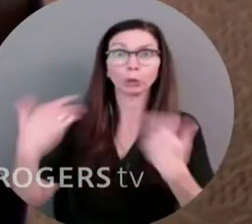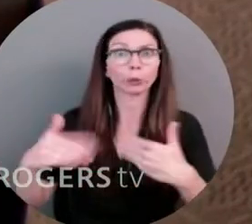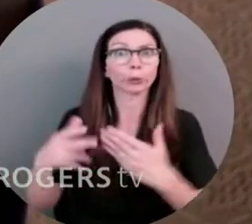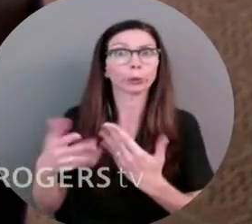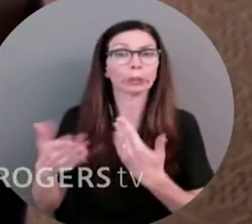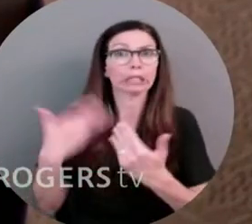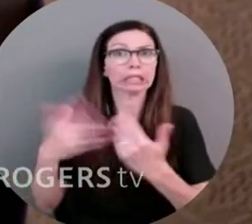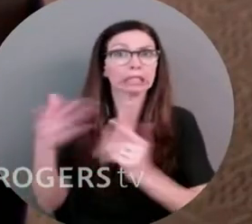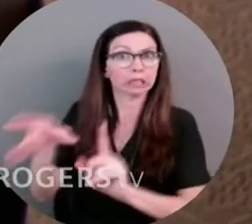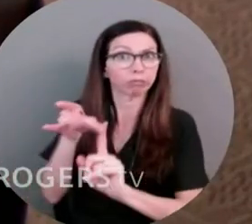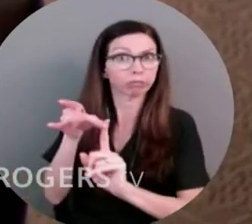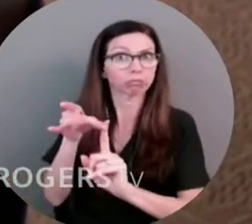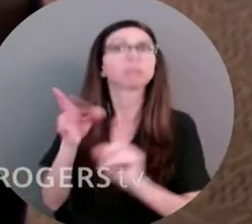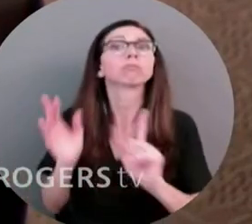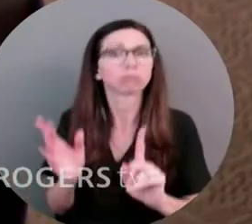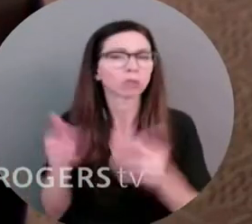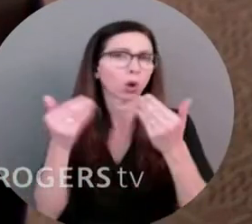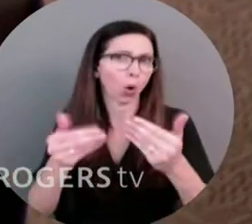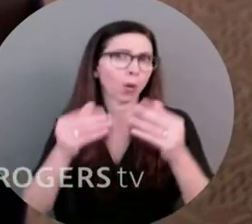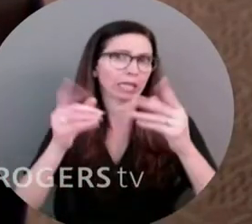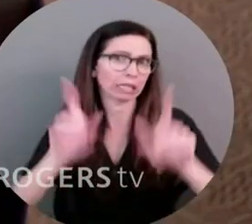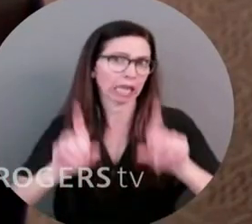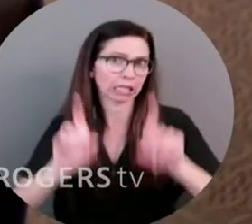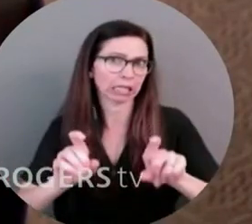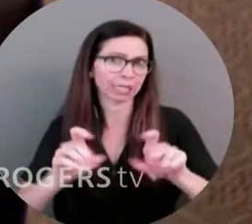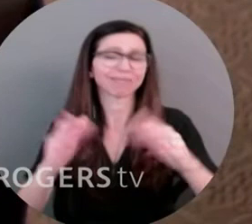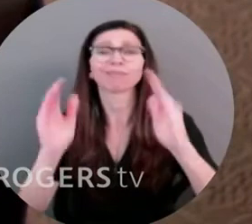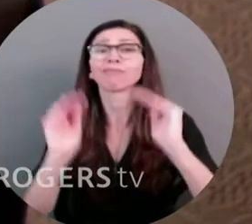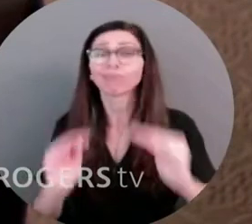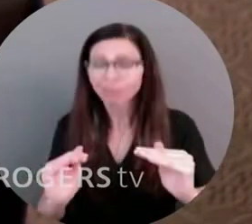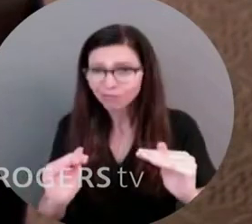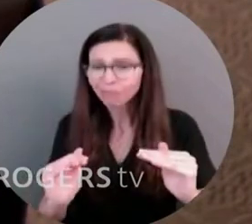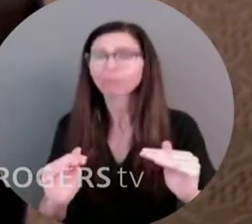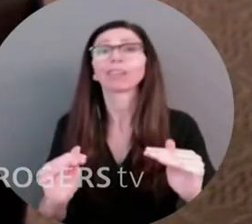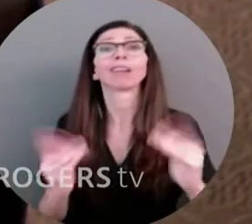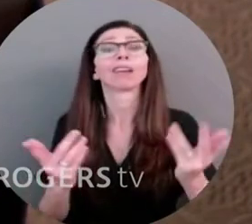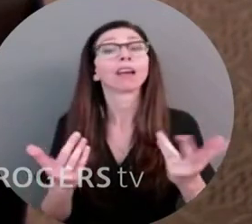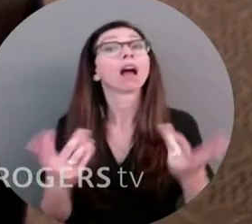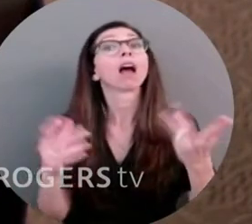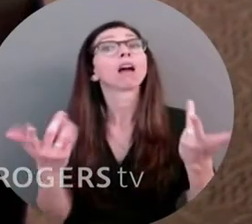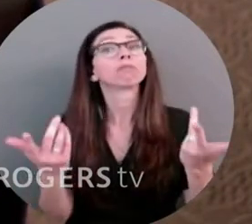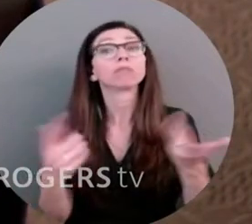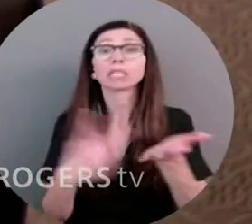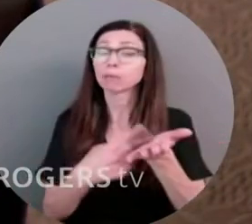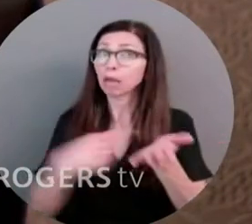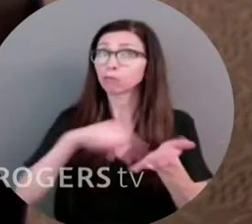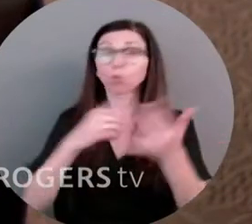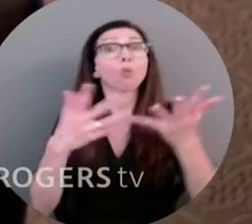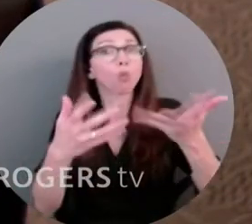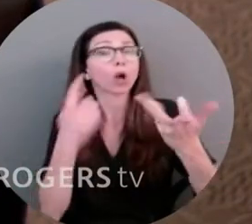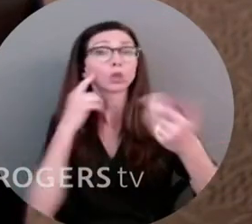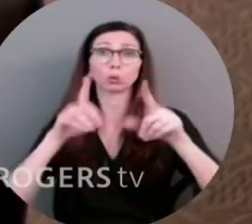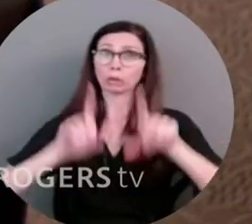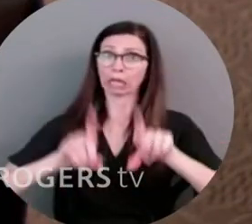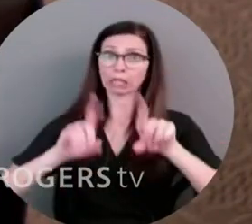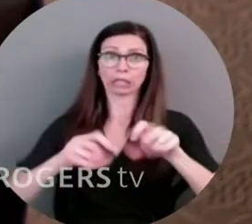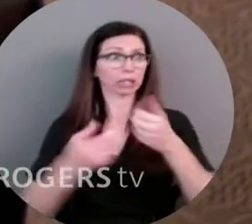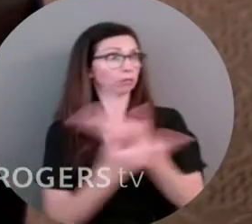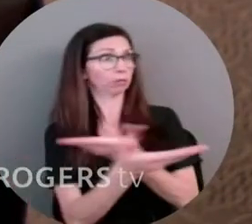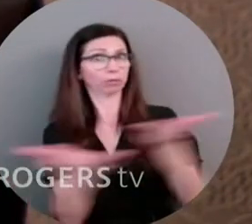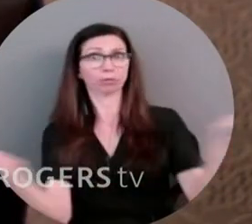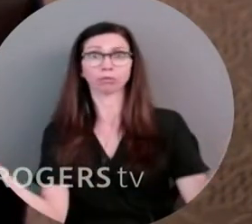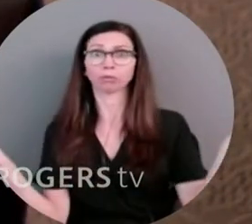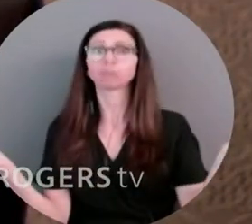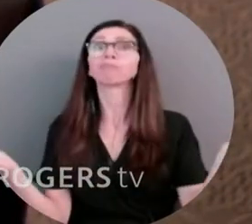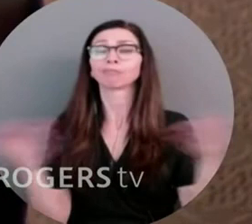last kind of testing that's happening is that testing of the broader public, and specifically the new